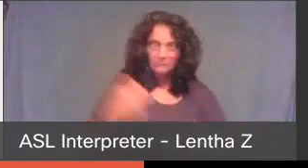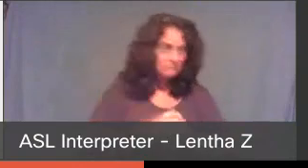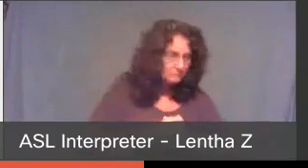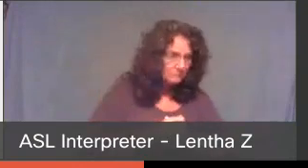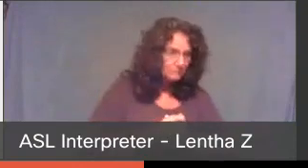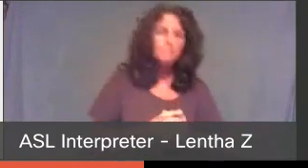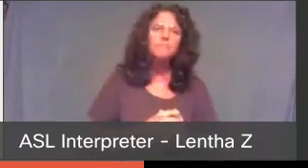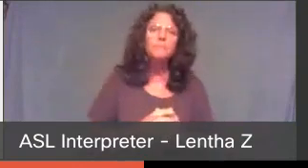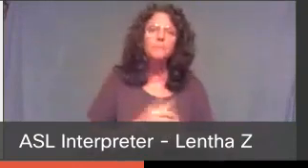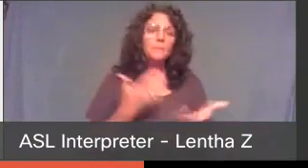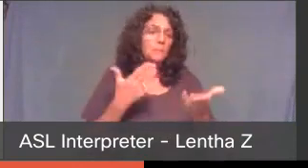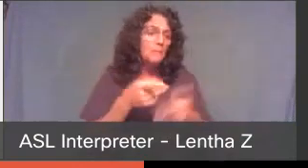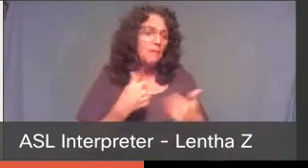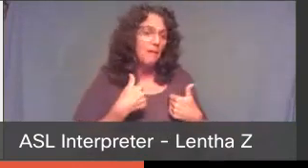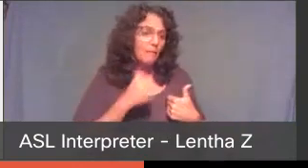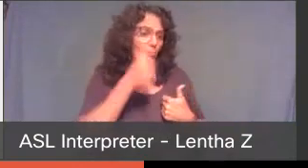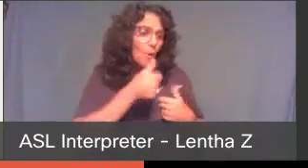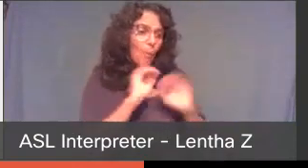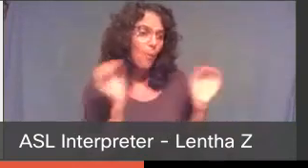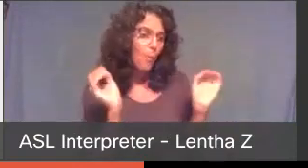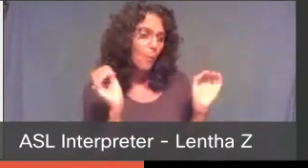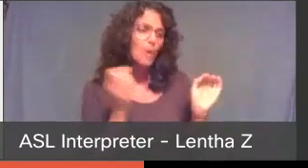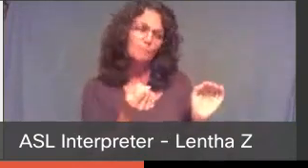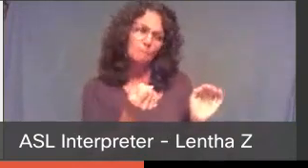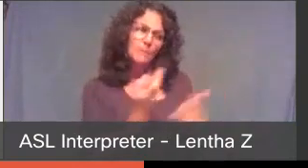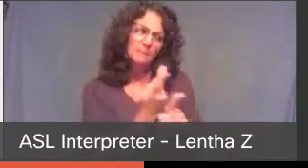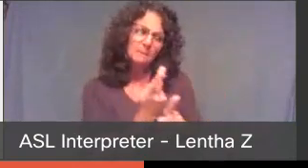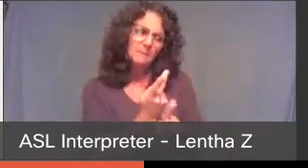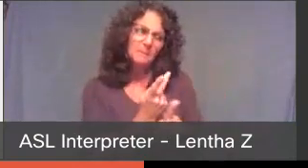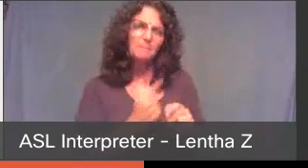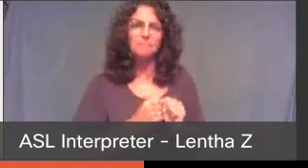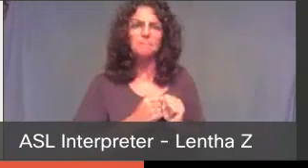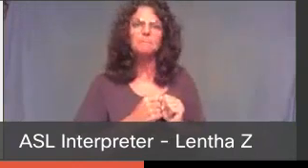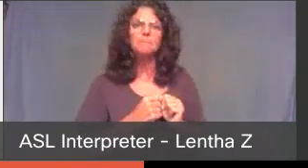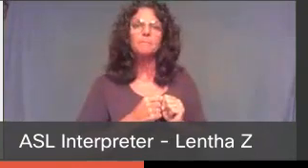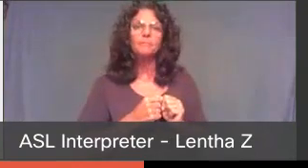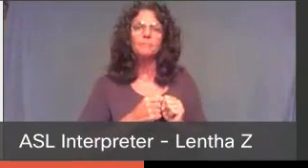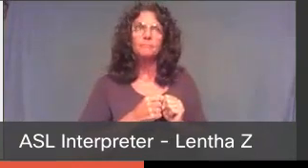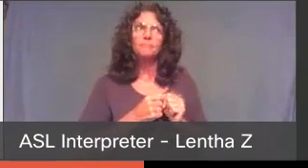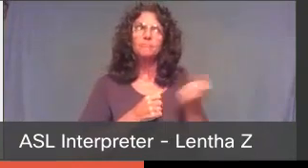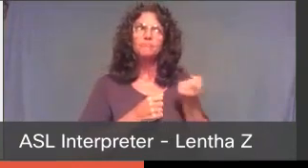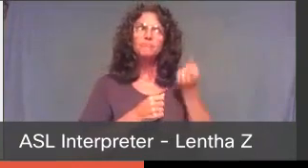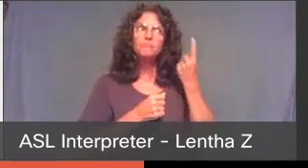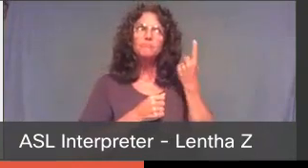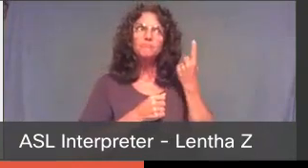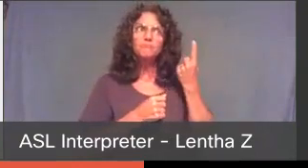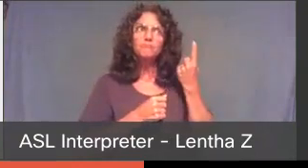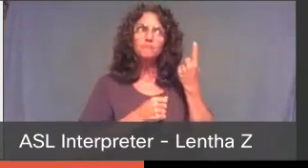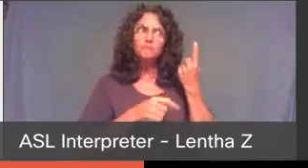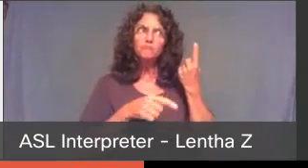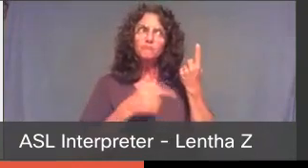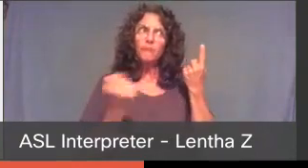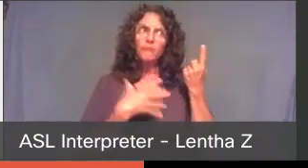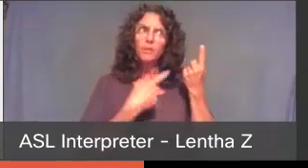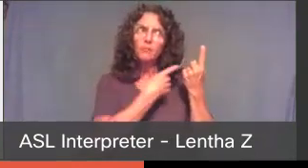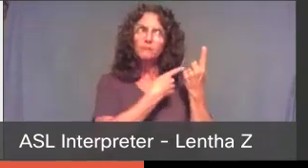know, like there might be nothing tomorrow, so you have to hang on to what you have, which is a very understandable, very real, very legitimate fear for